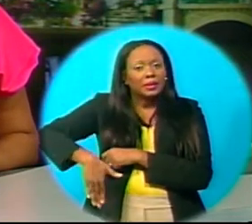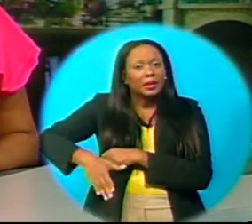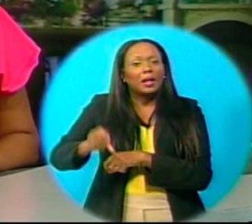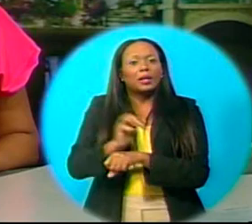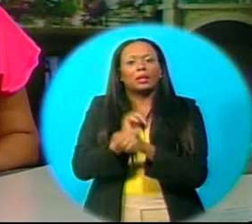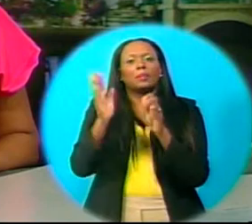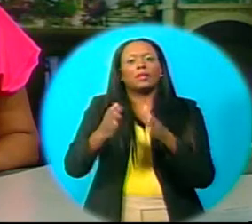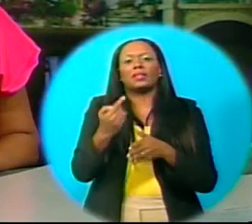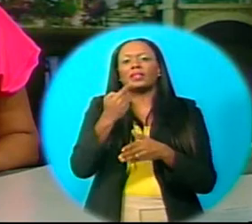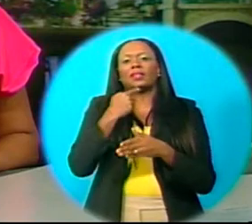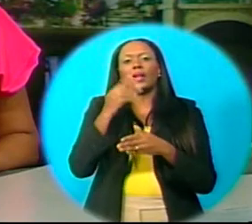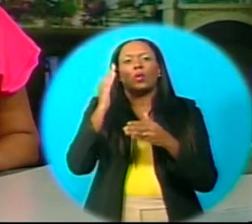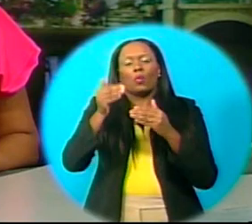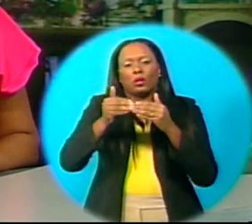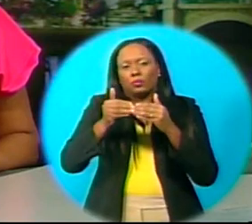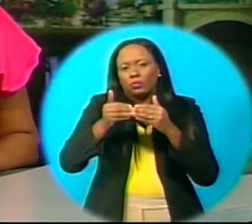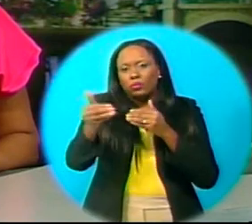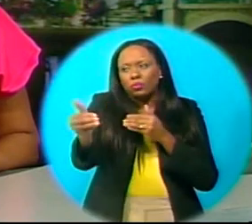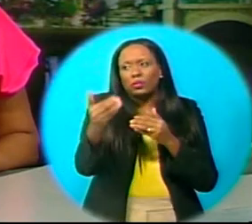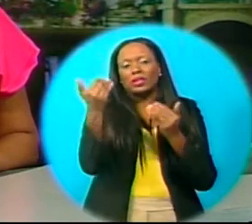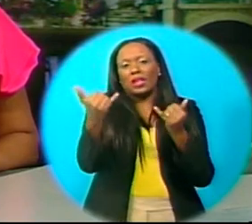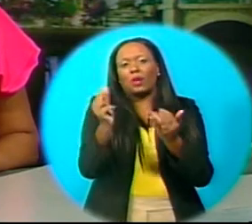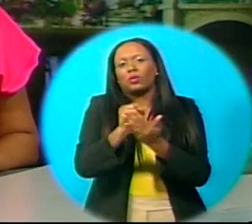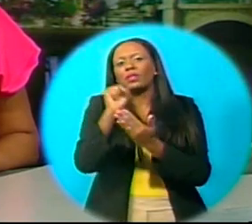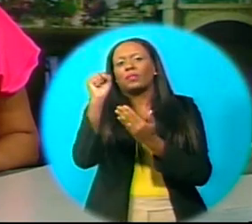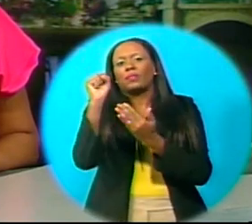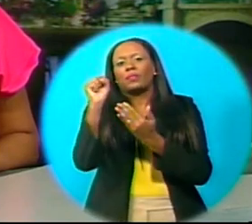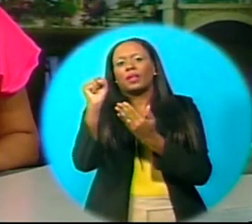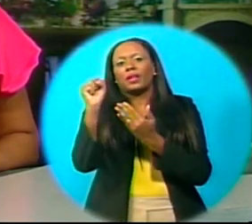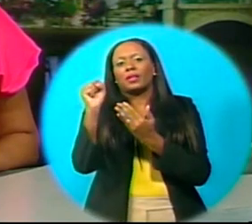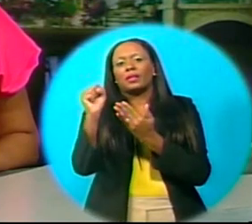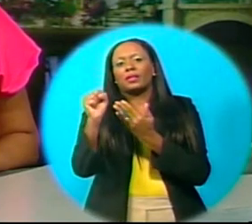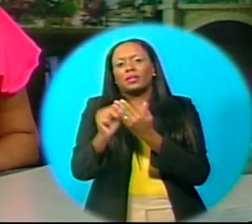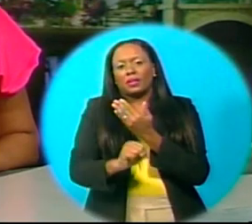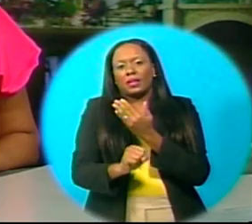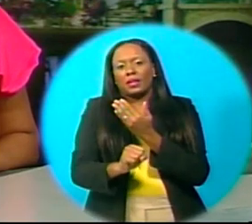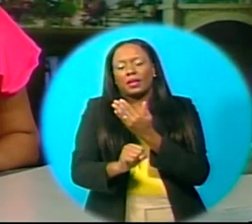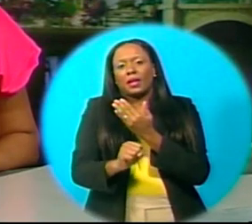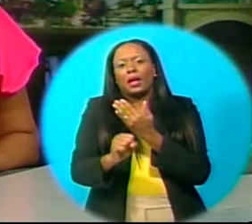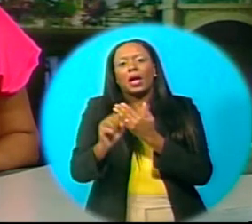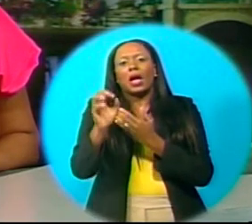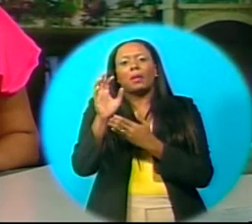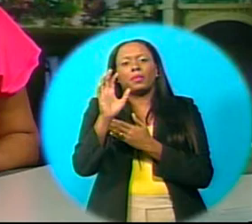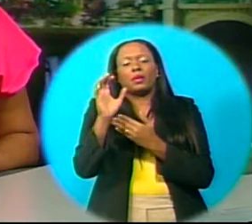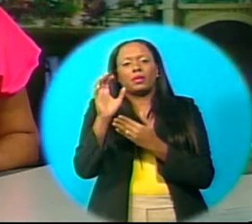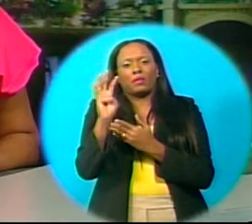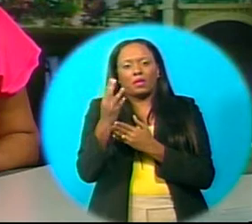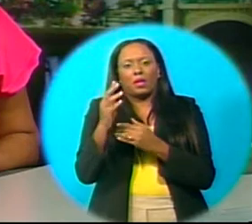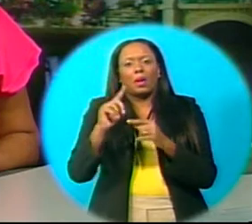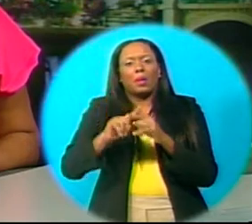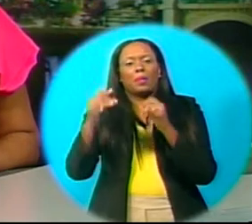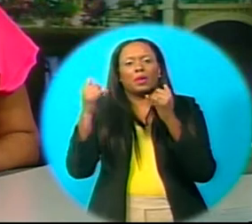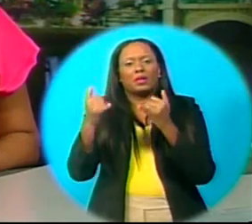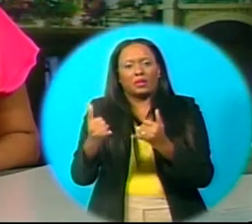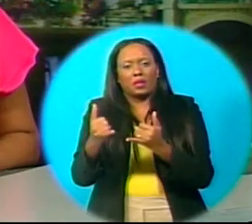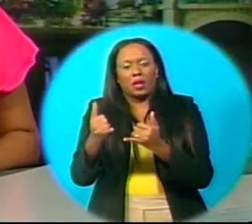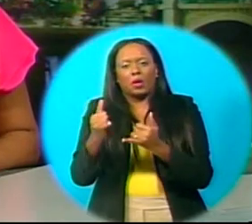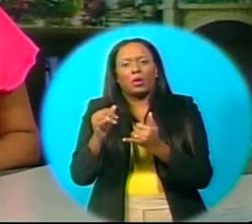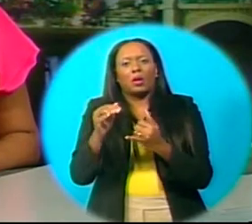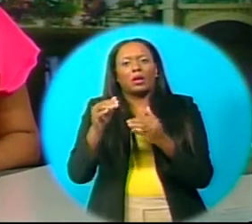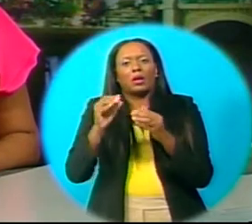given permission for that extension. But the September 25th cut-off period for the 5% discount rate